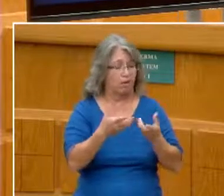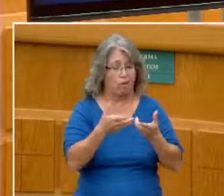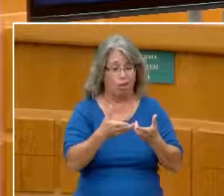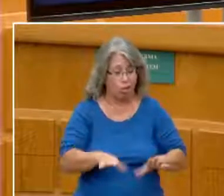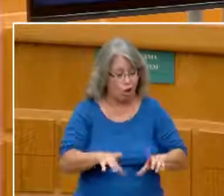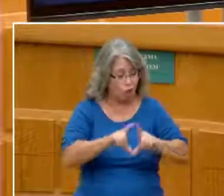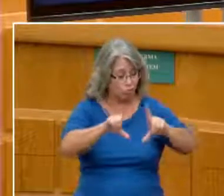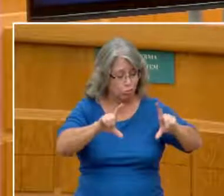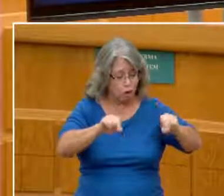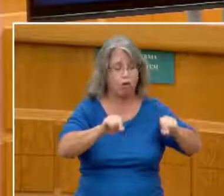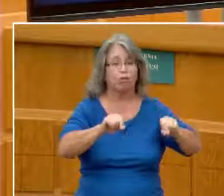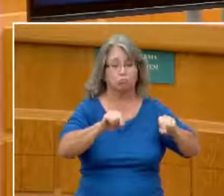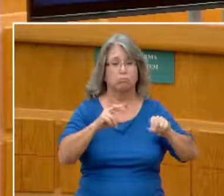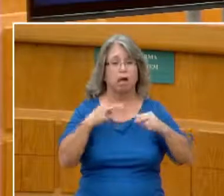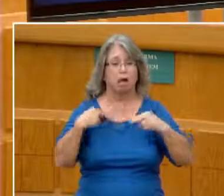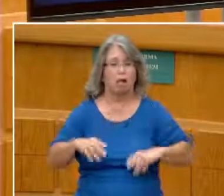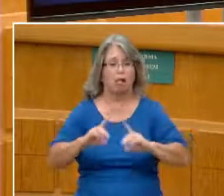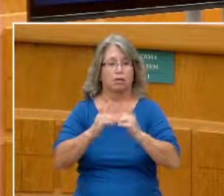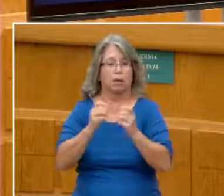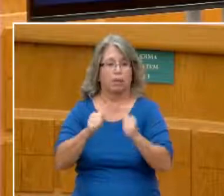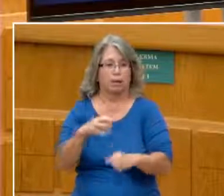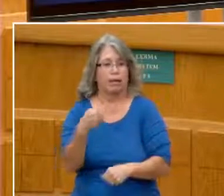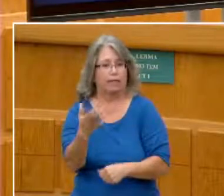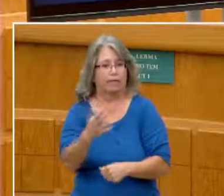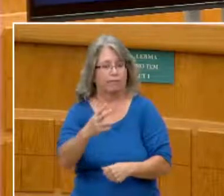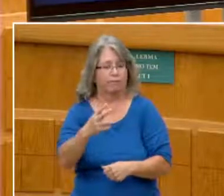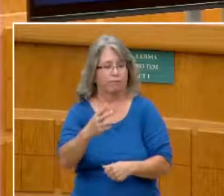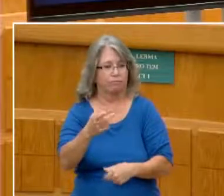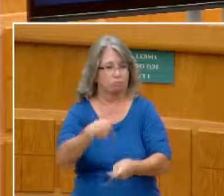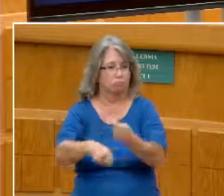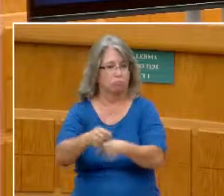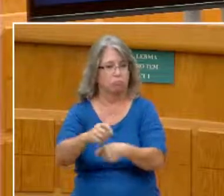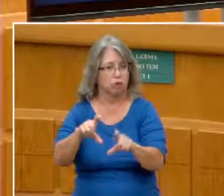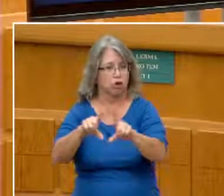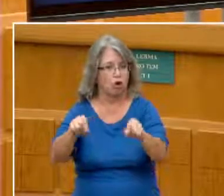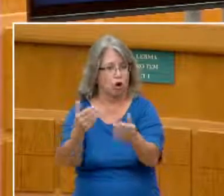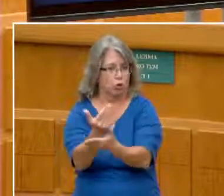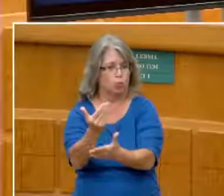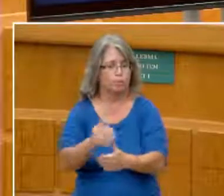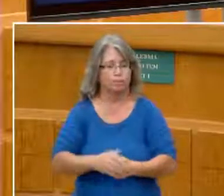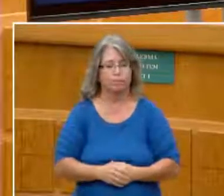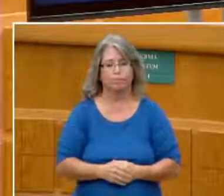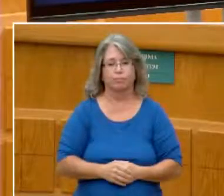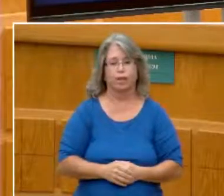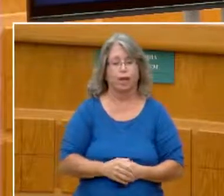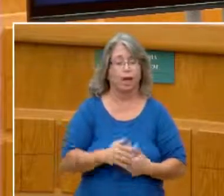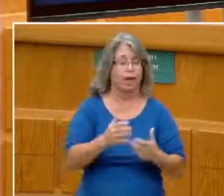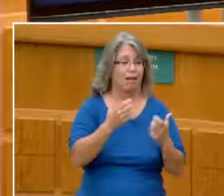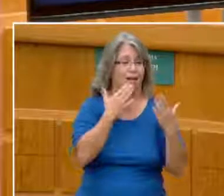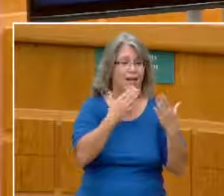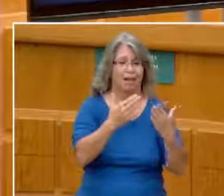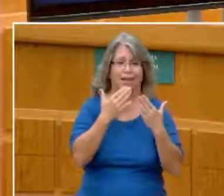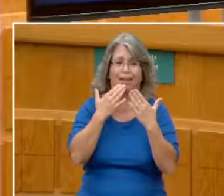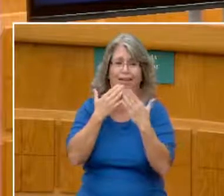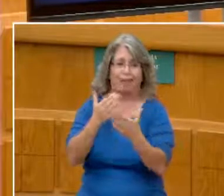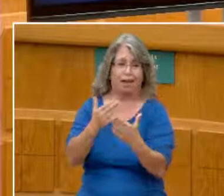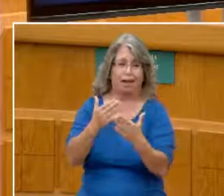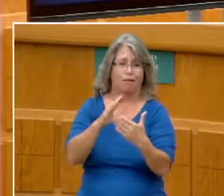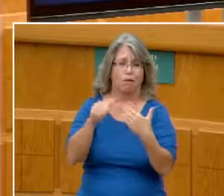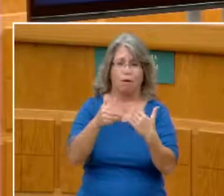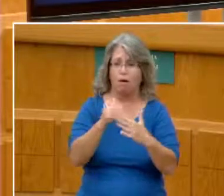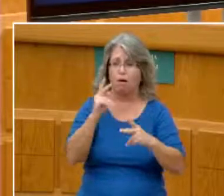card for you. So I want to end by thanking all residents who've chosen to receive this life-saving